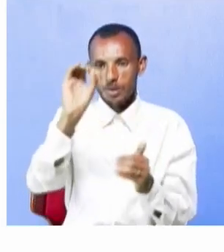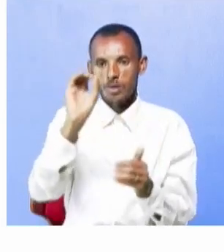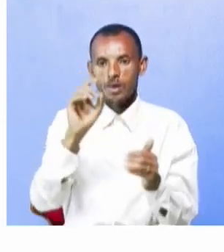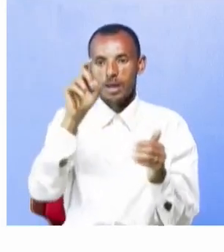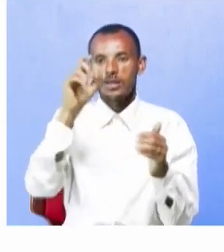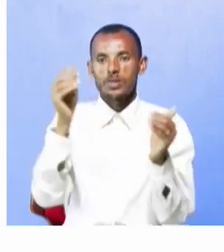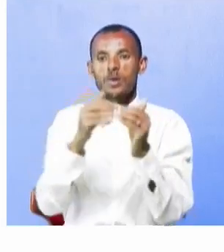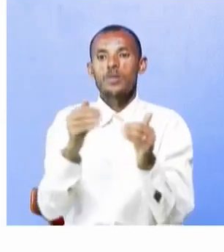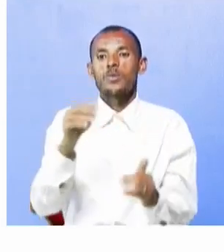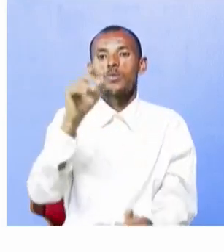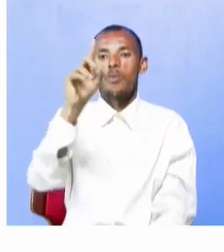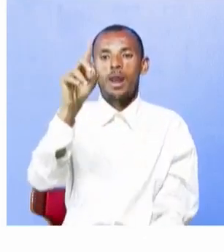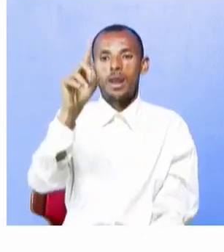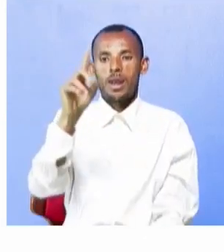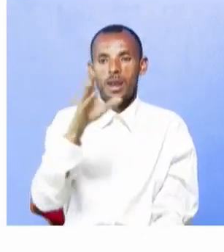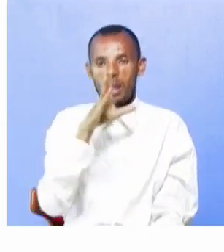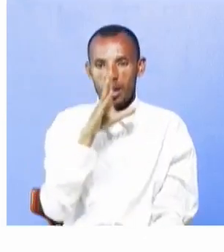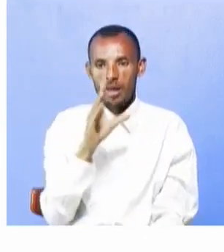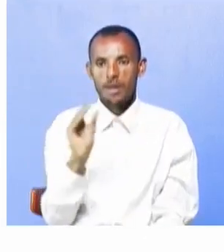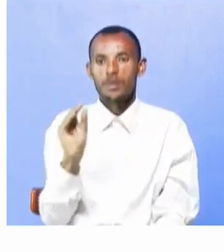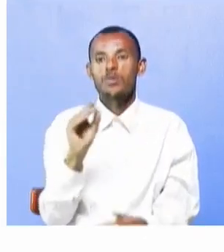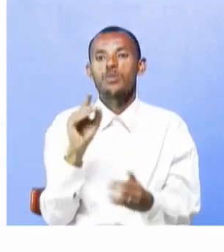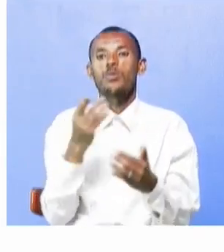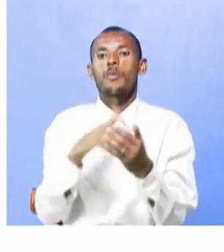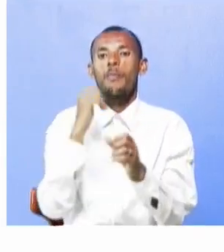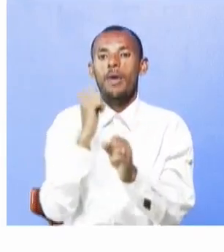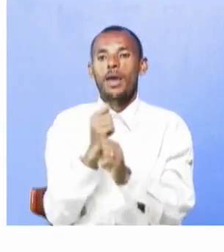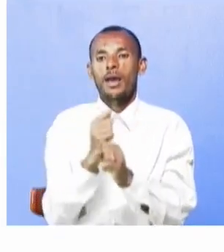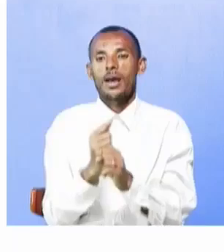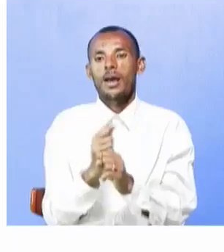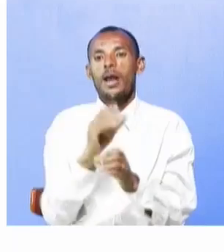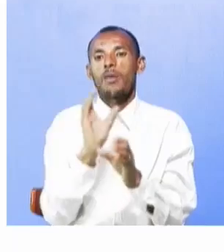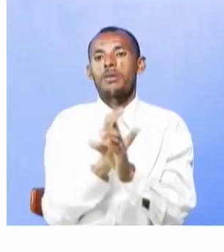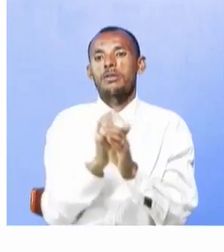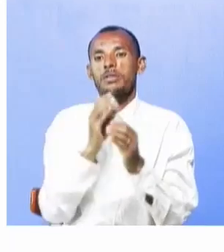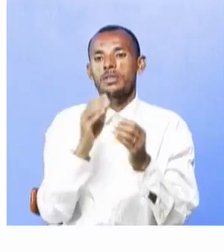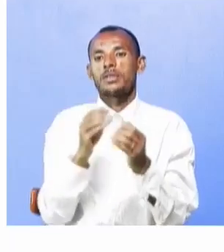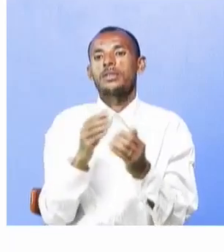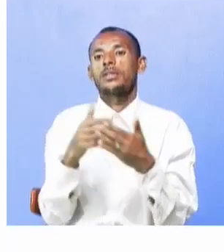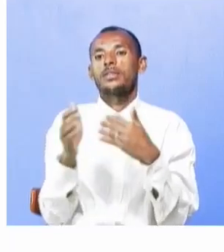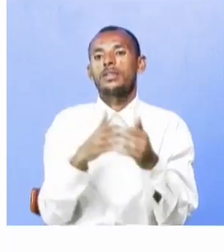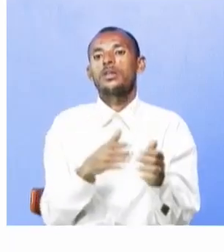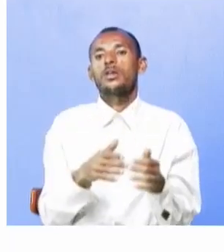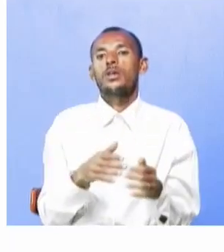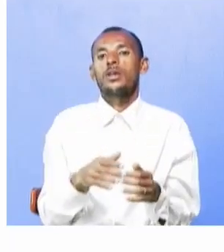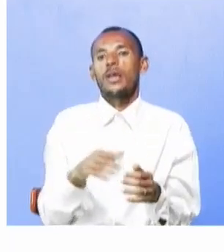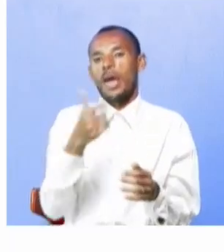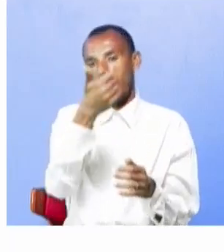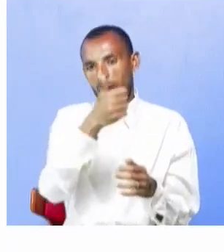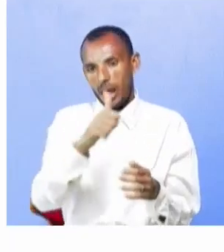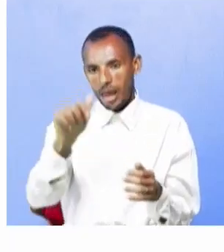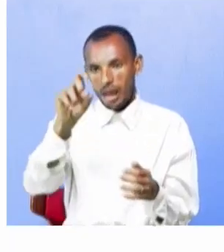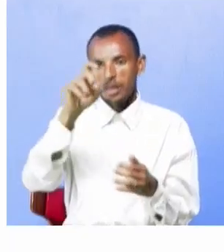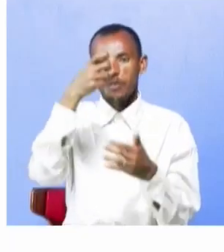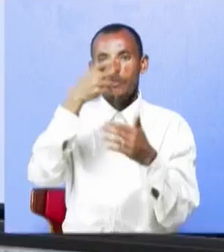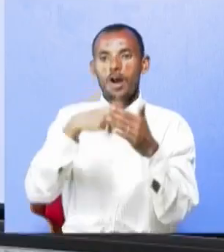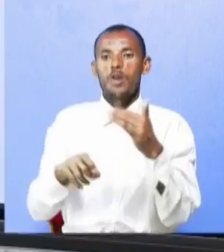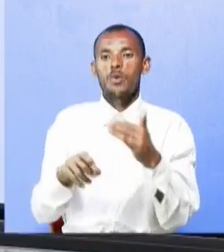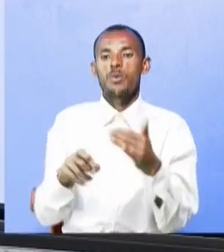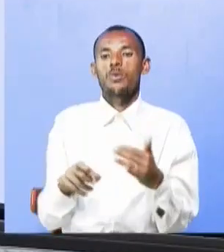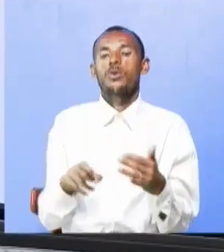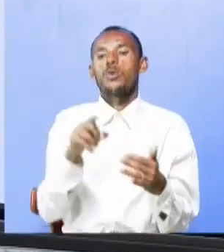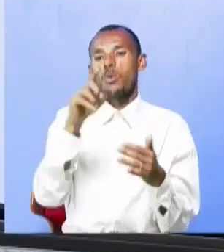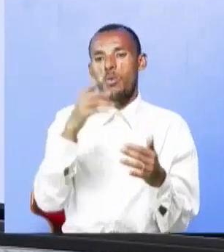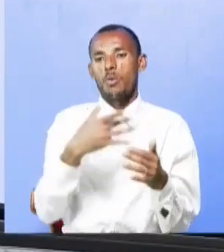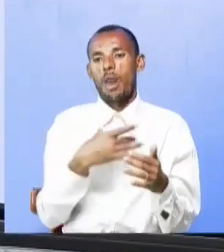0, and x is equals to 1. To make the calculation easier, you can take any x values that you like.